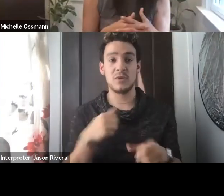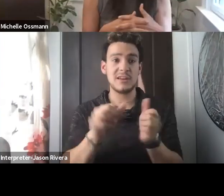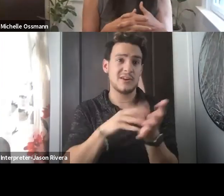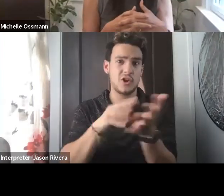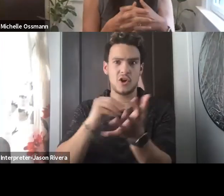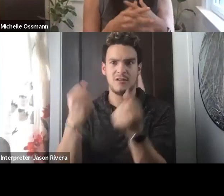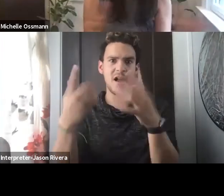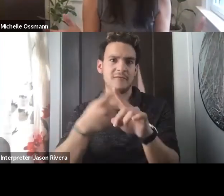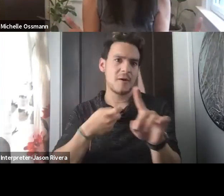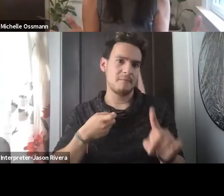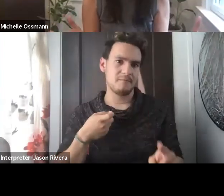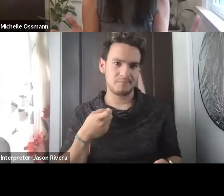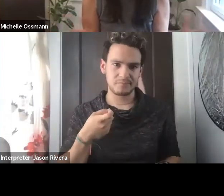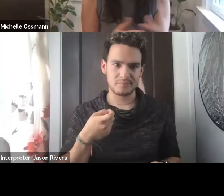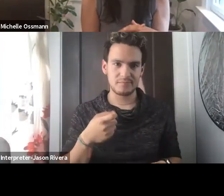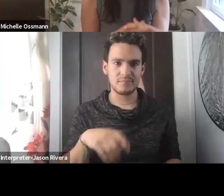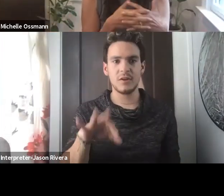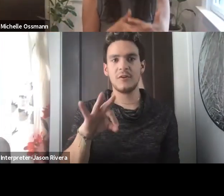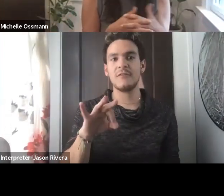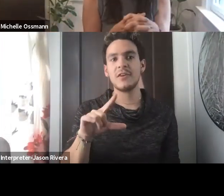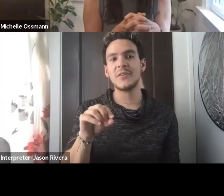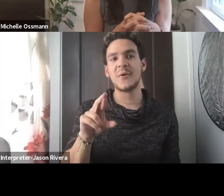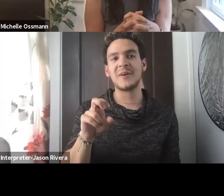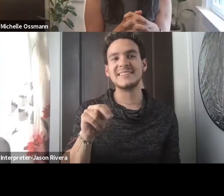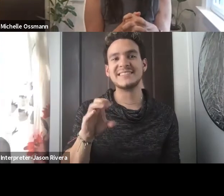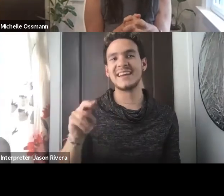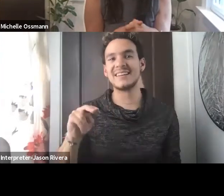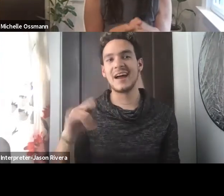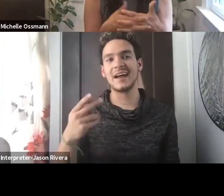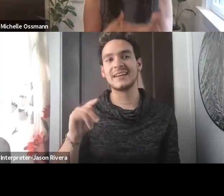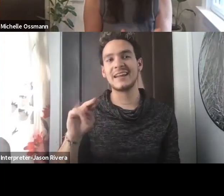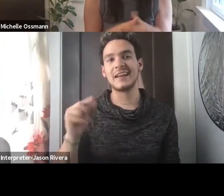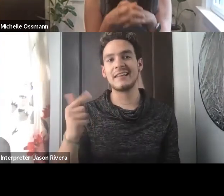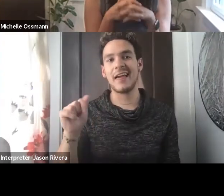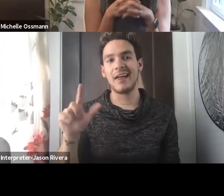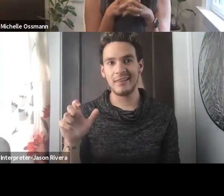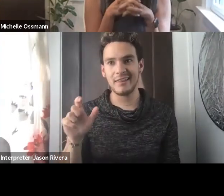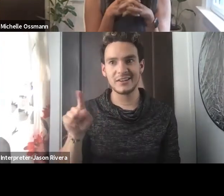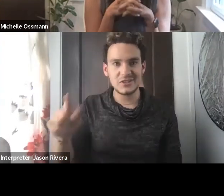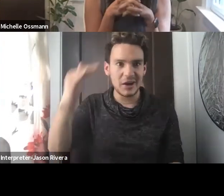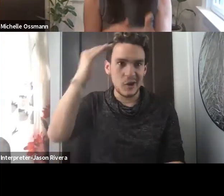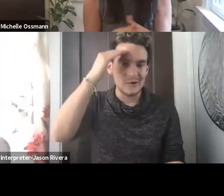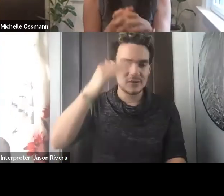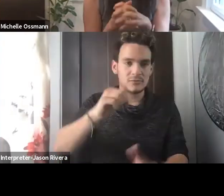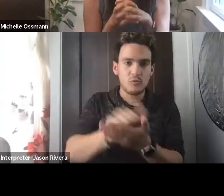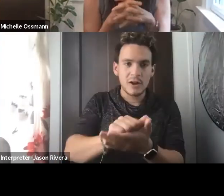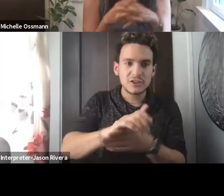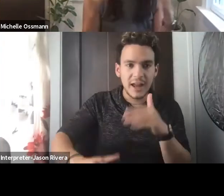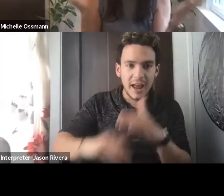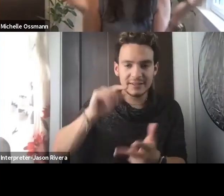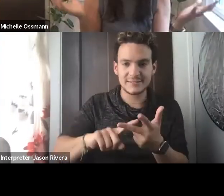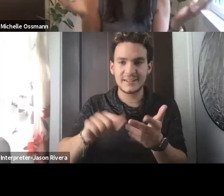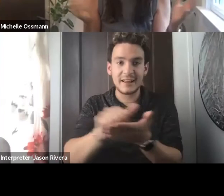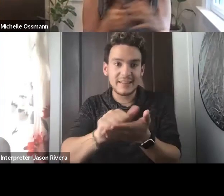from from Florence Nightingale, these basic things around washing hands, cleaning